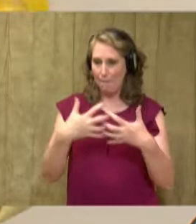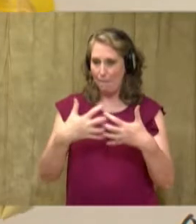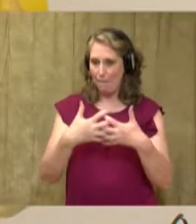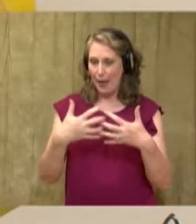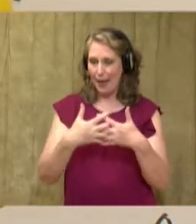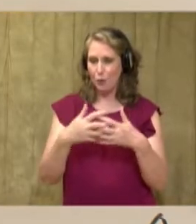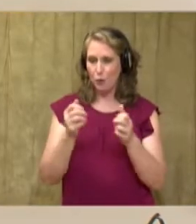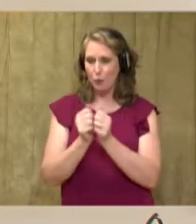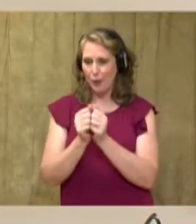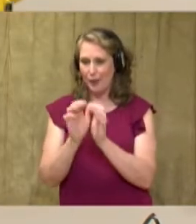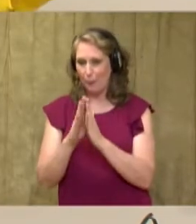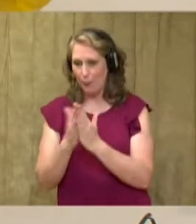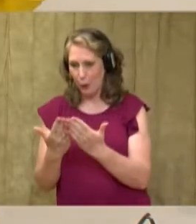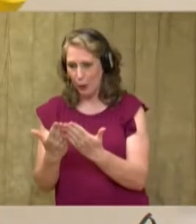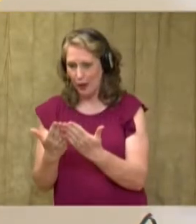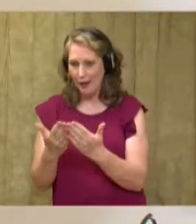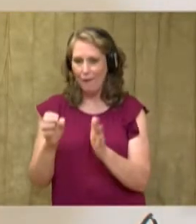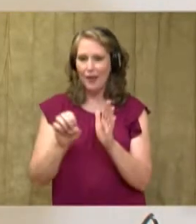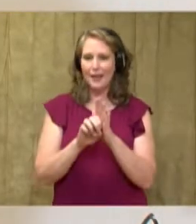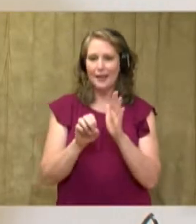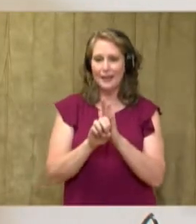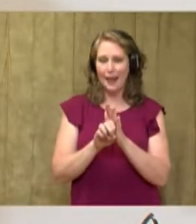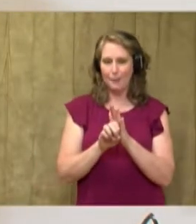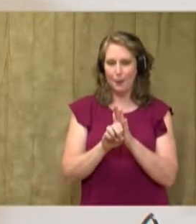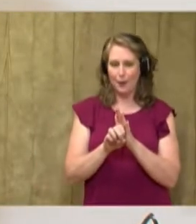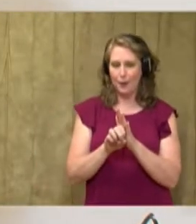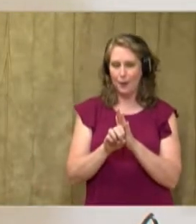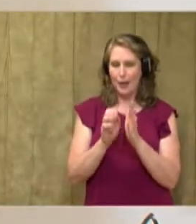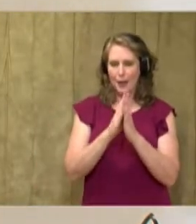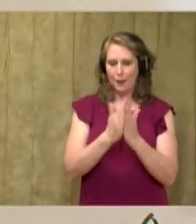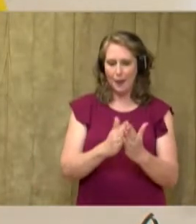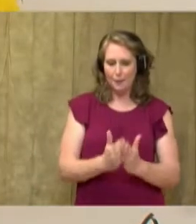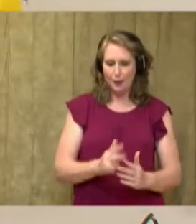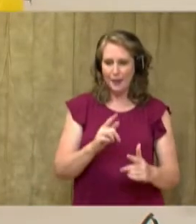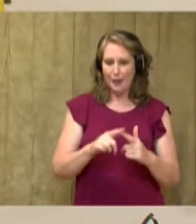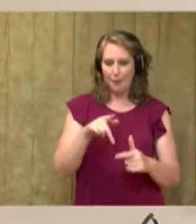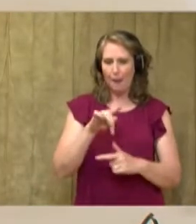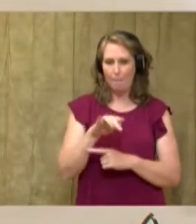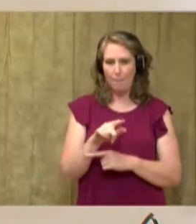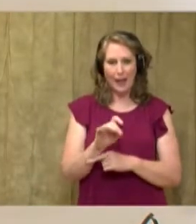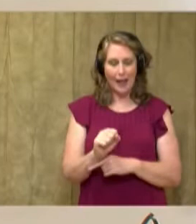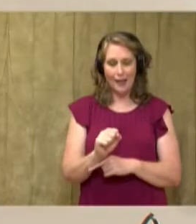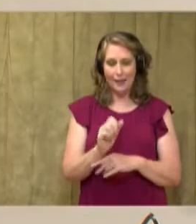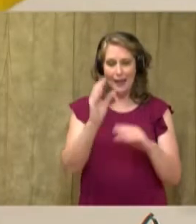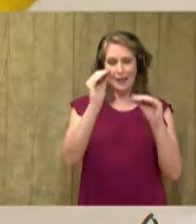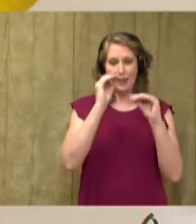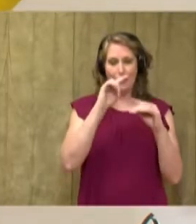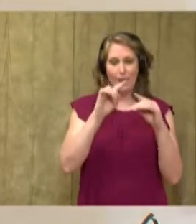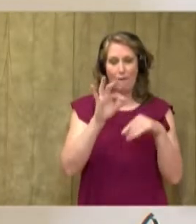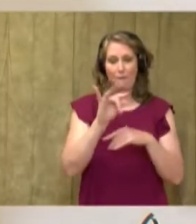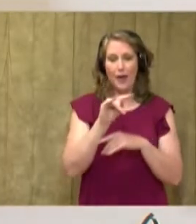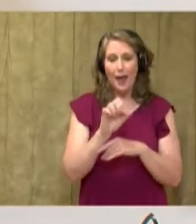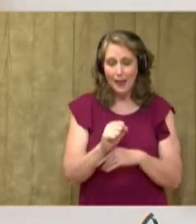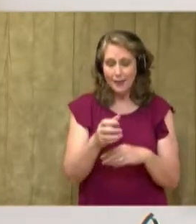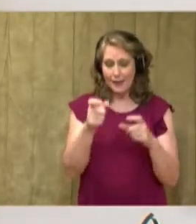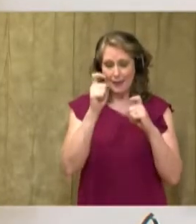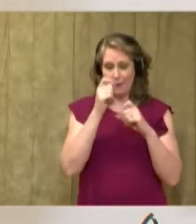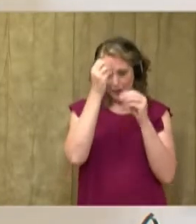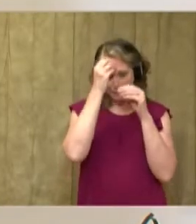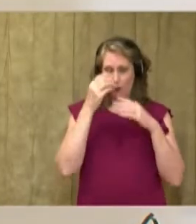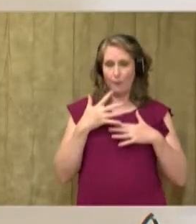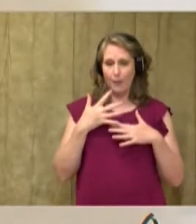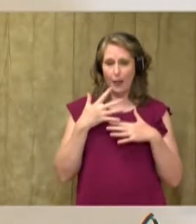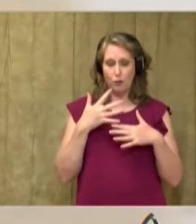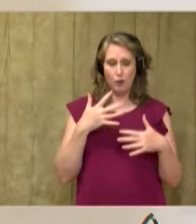with the book, okay? Like, for example, these, okay, about planets, that's just teaching us facts and giving us information. Don't let the pigeon